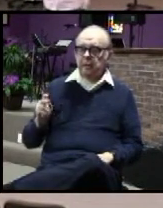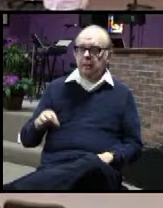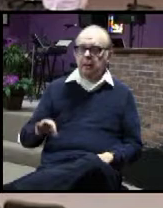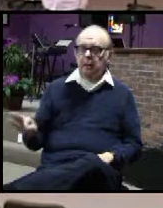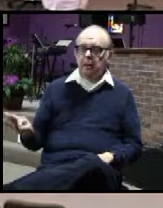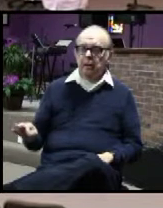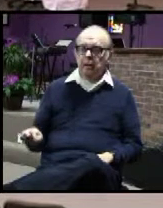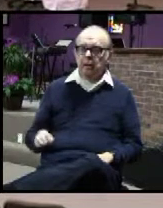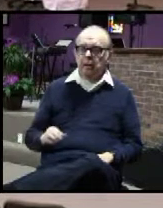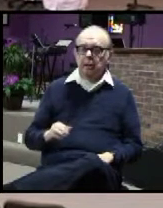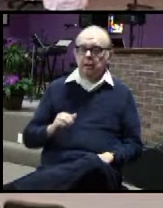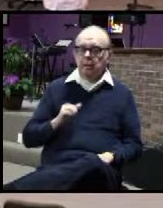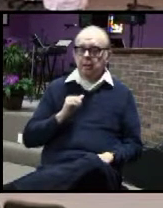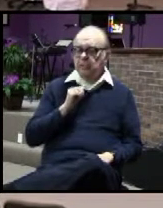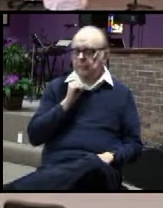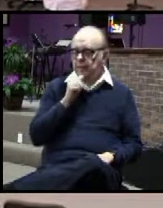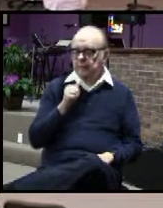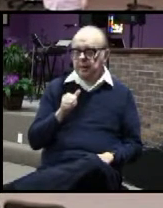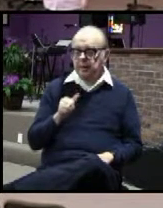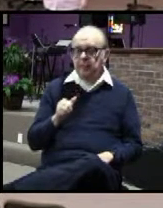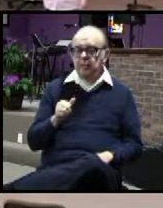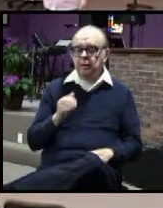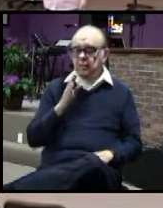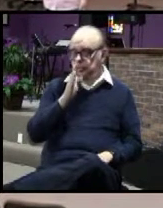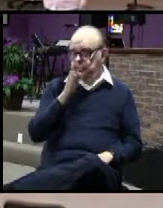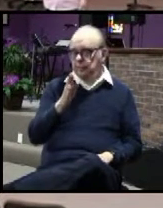Doesn't always have to be so straight.